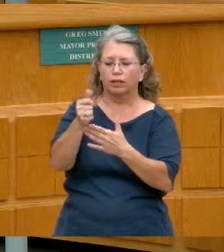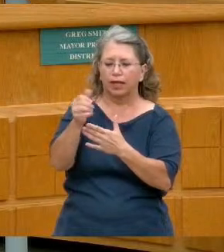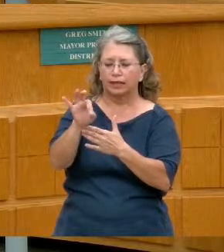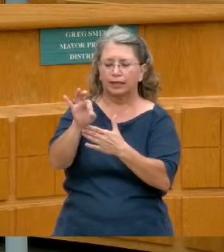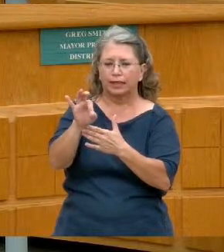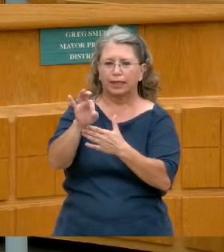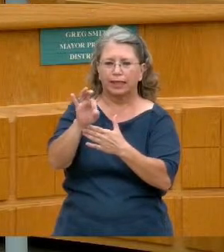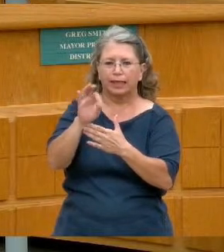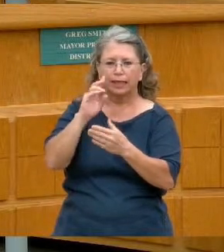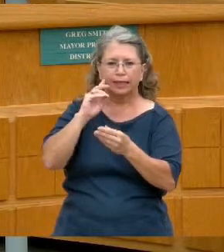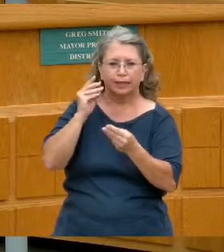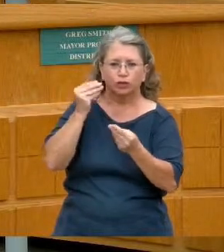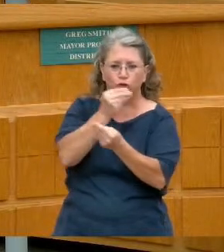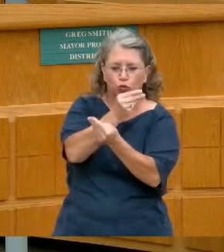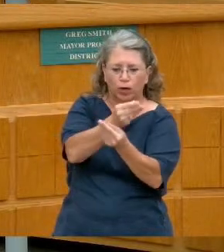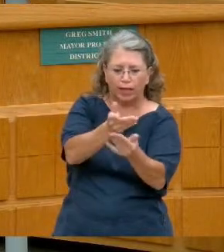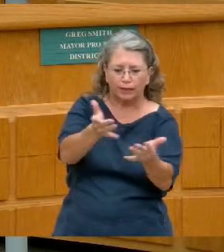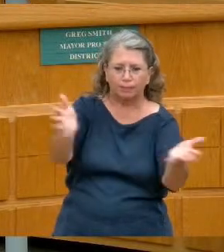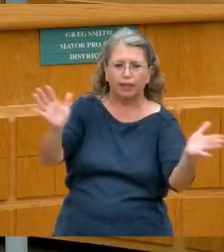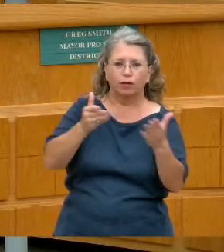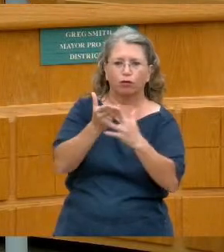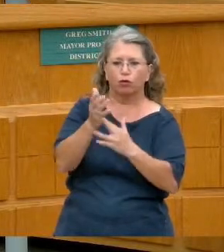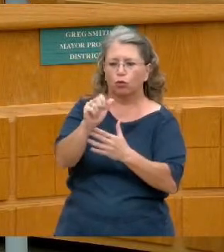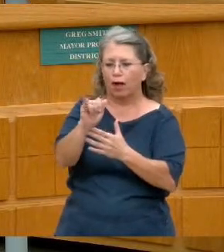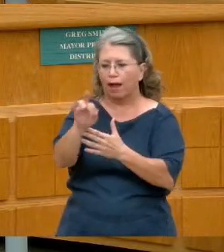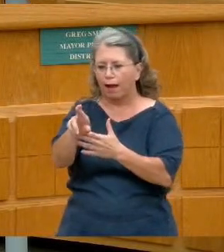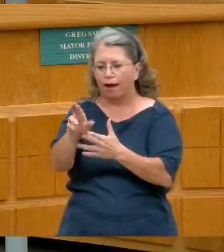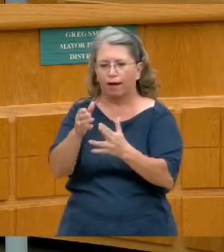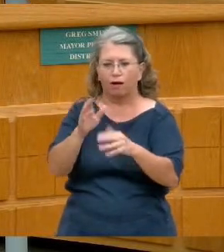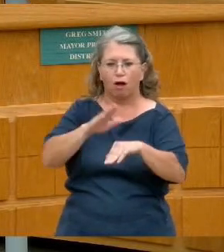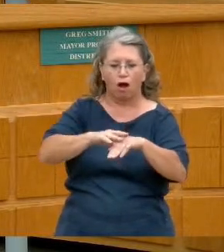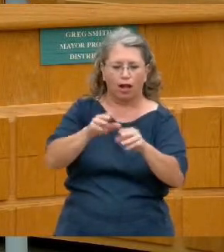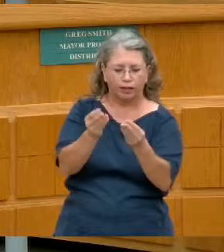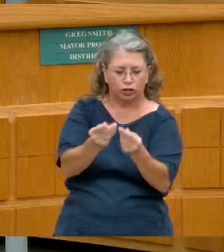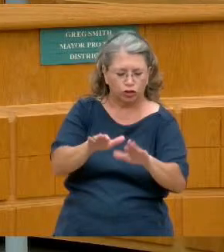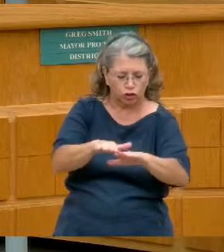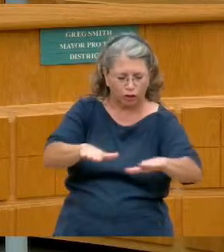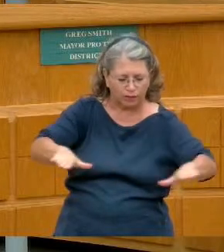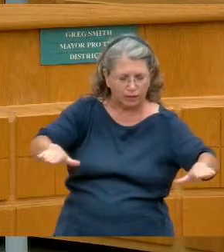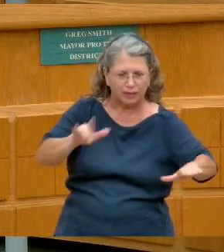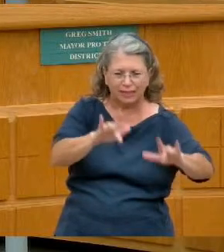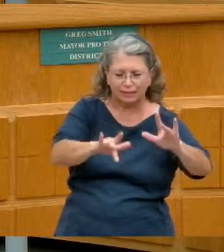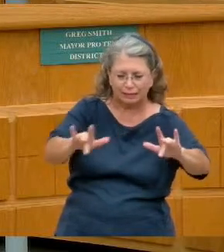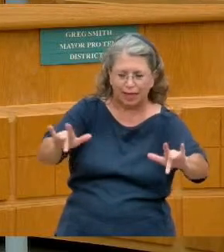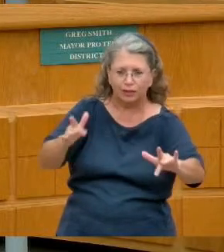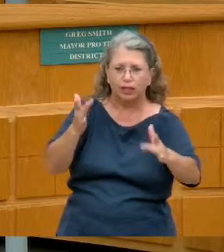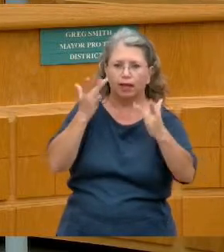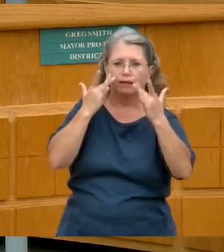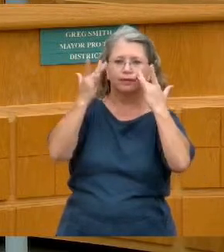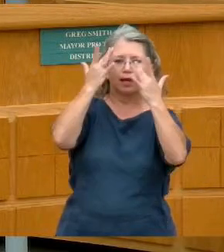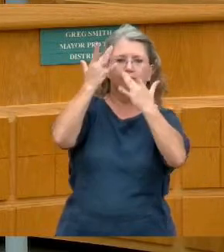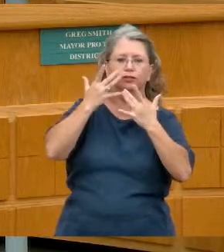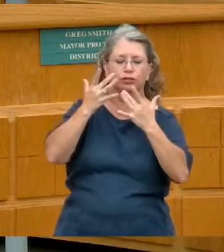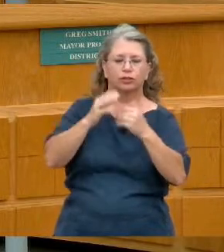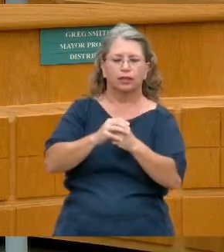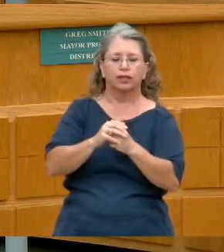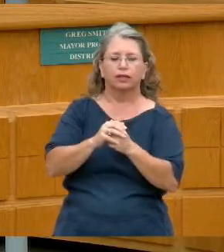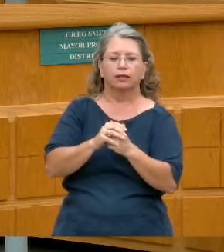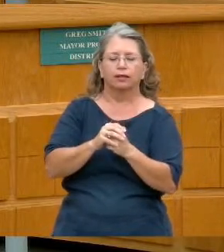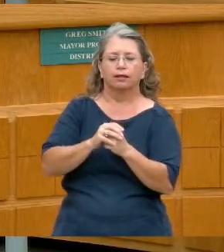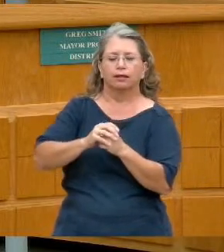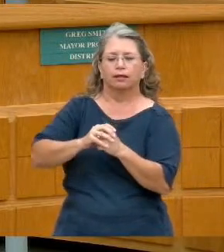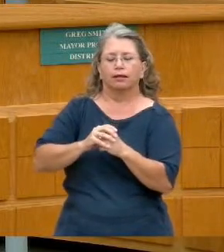through surfaces and touching them, and then touching your face, and it can be directly transmitted through